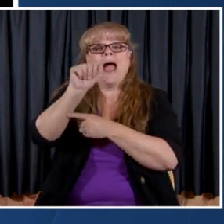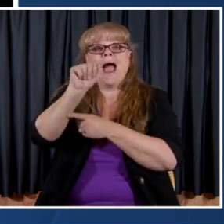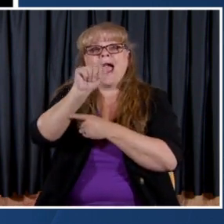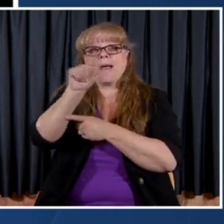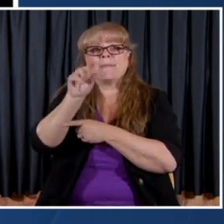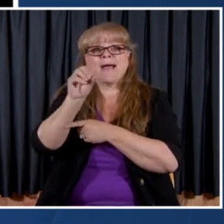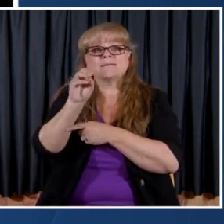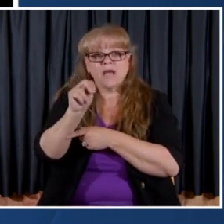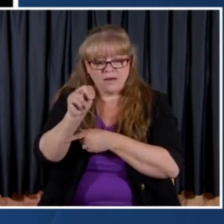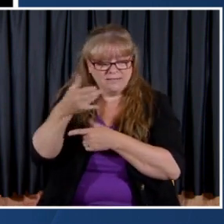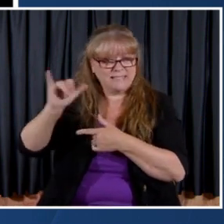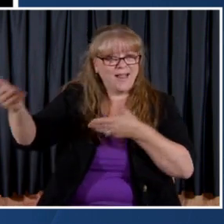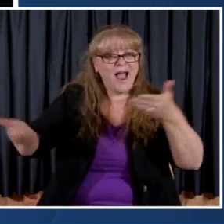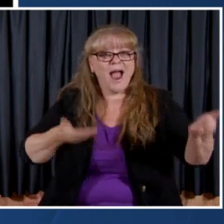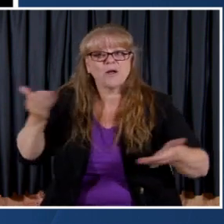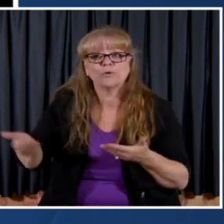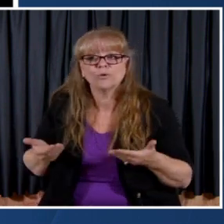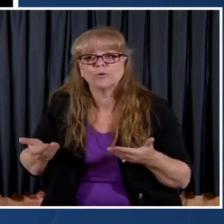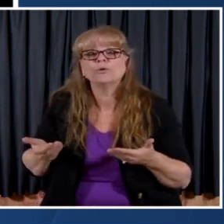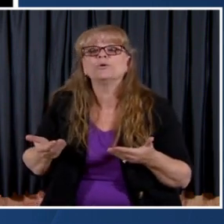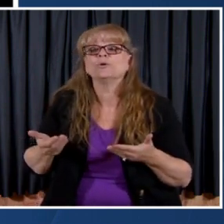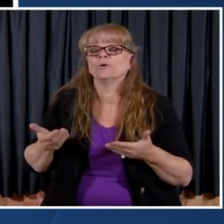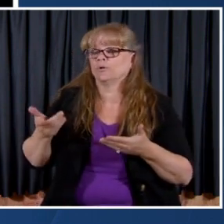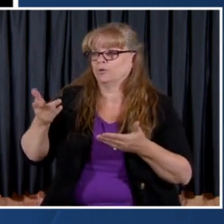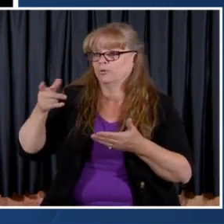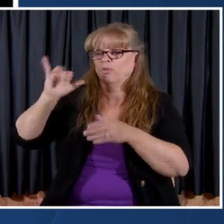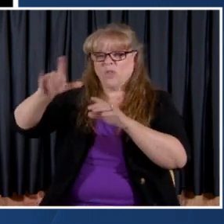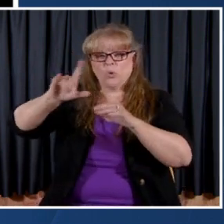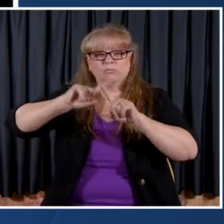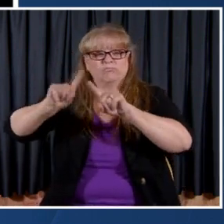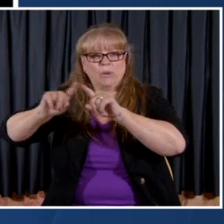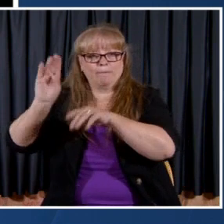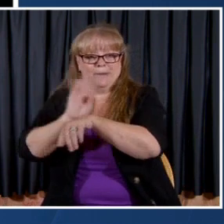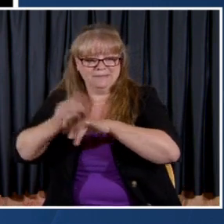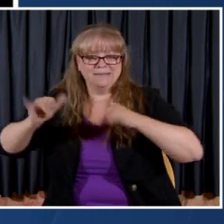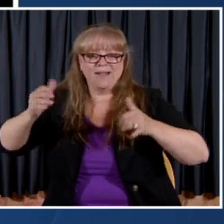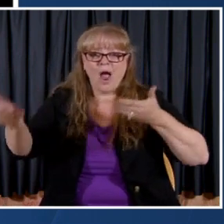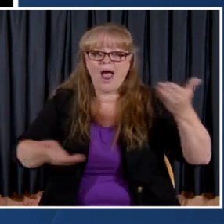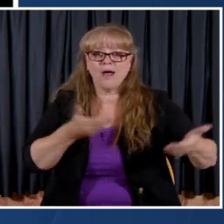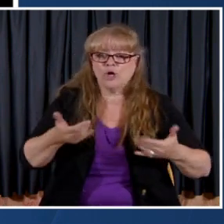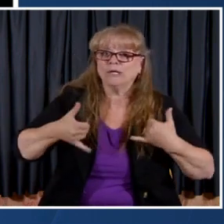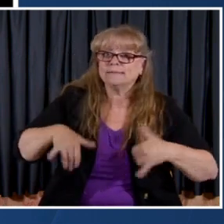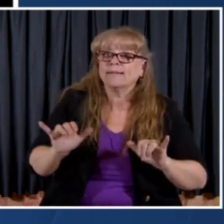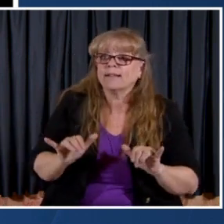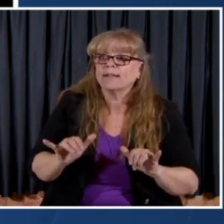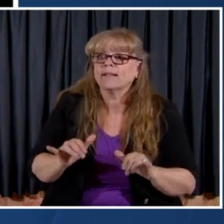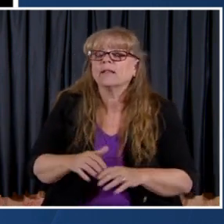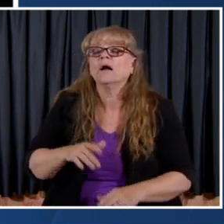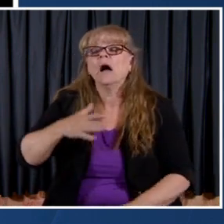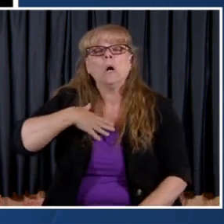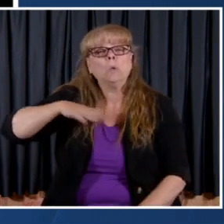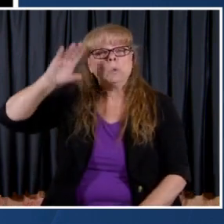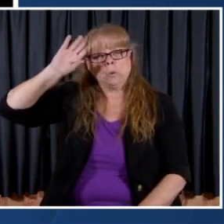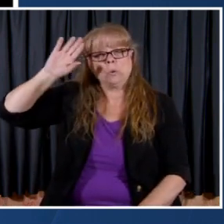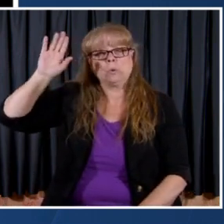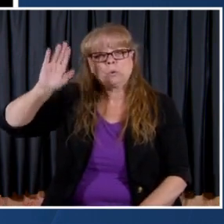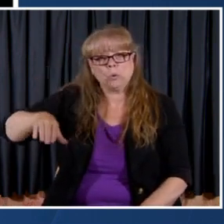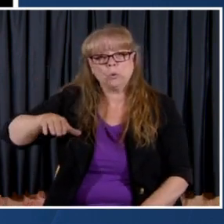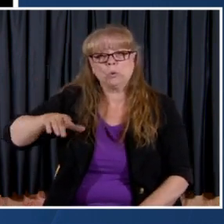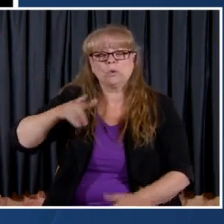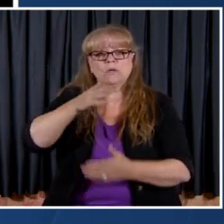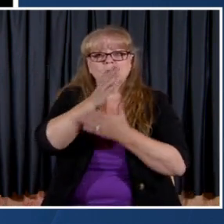the $1,200 the federal government found them and having lost their jobs, might be looking for work. So I hope that you're able to find